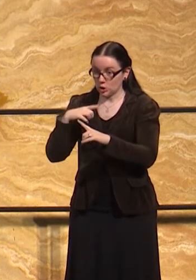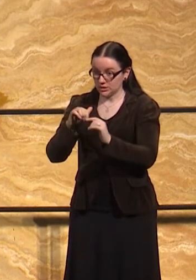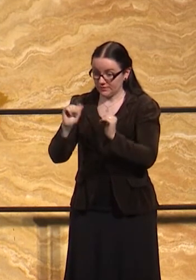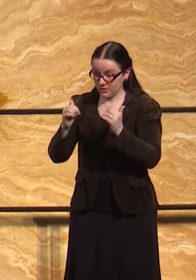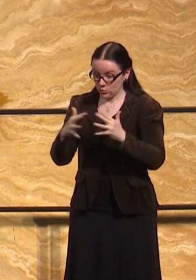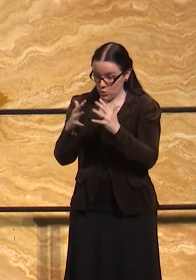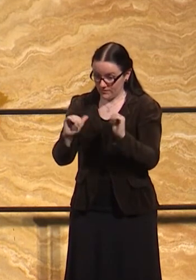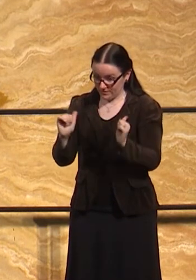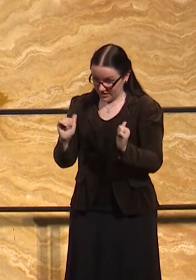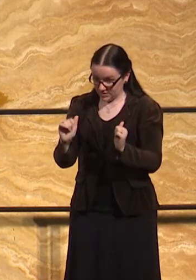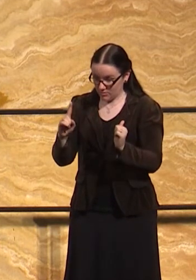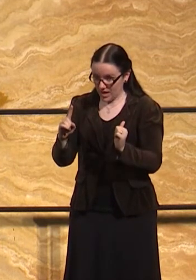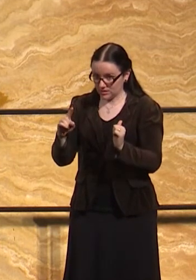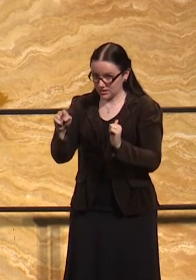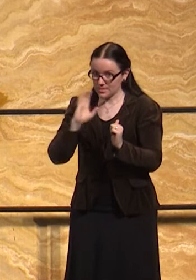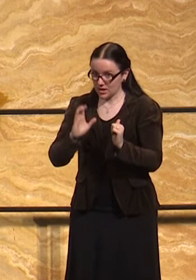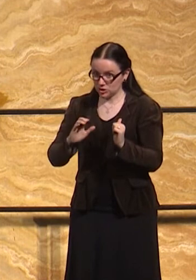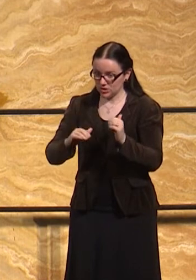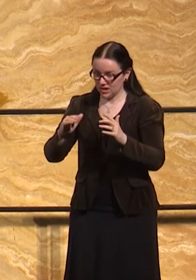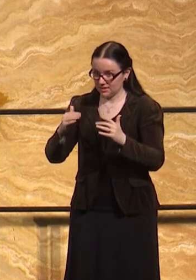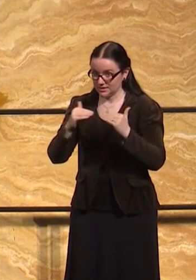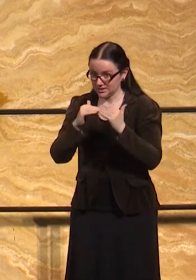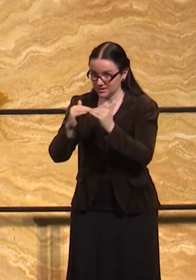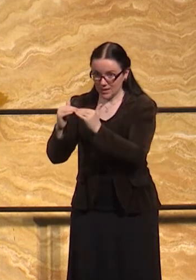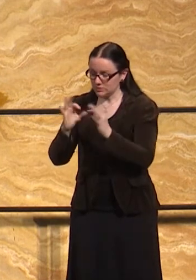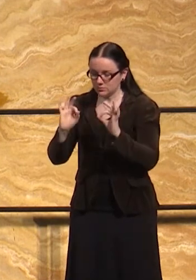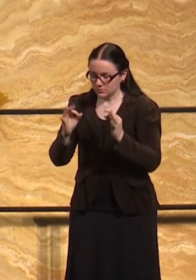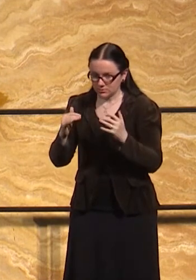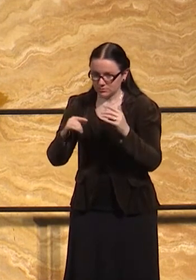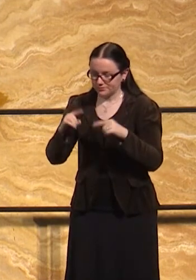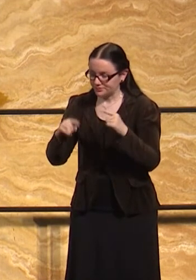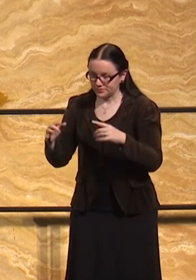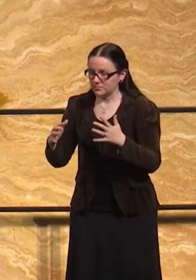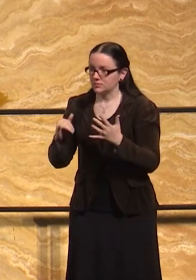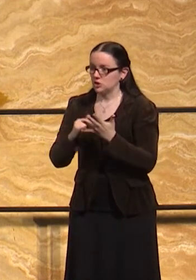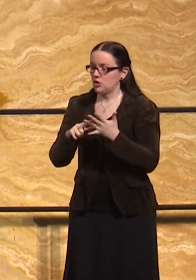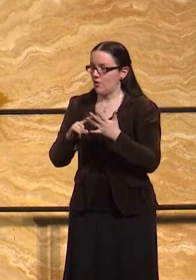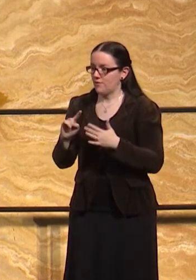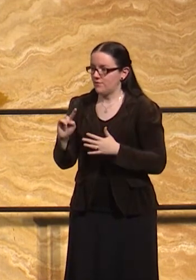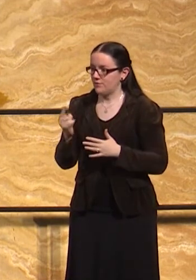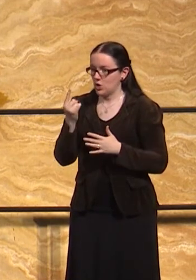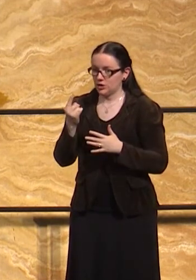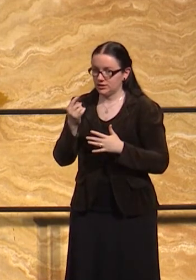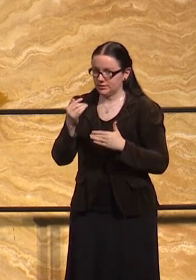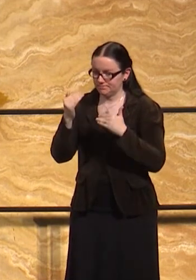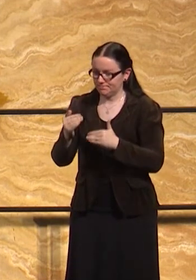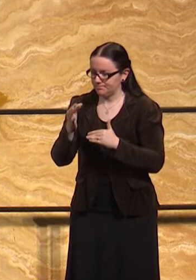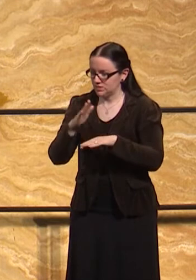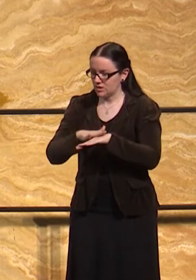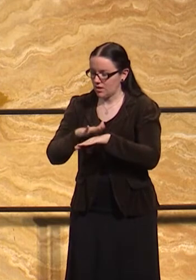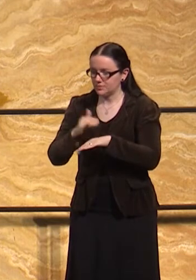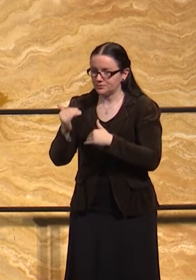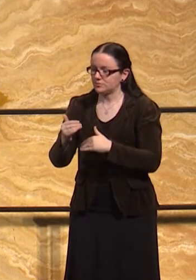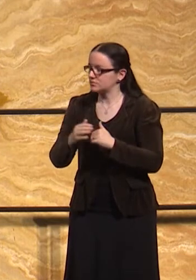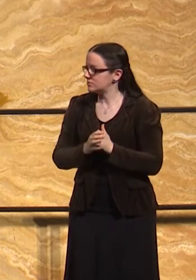and unstable. So during the first brief period, immediately after the conflict,